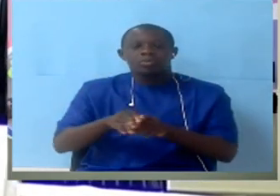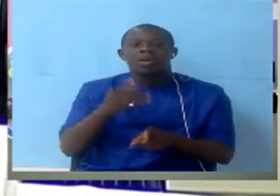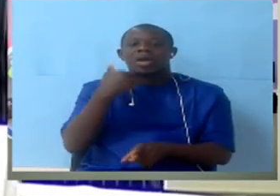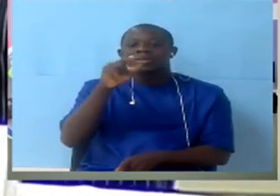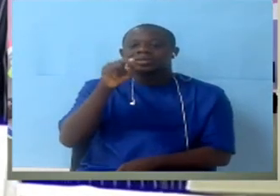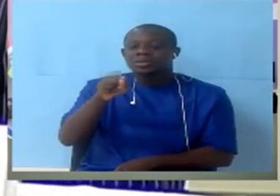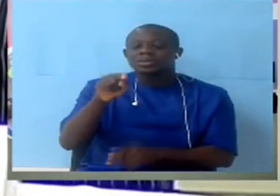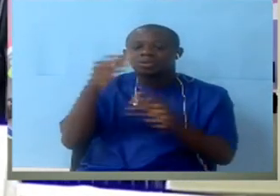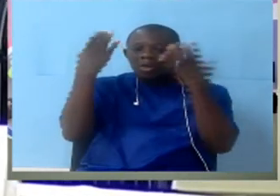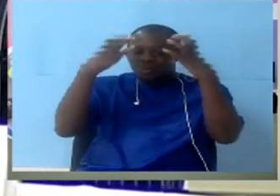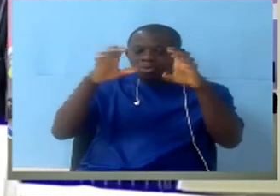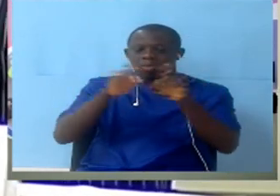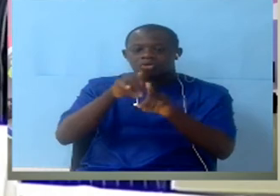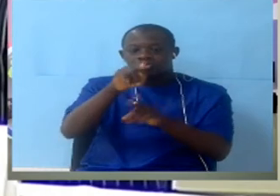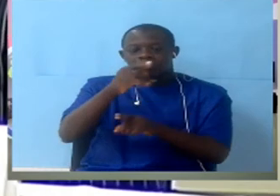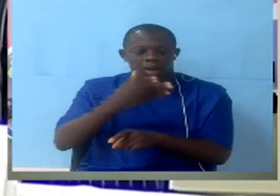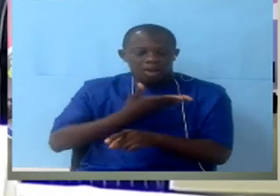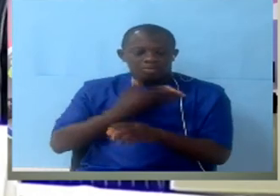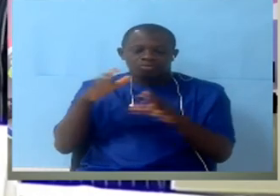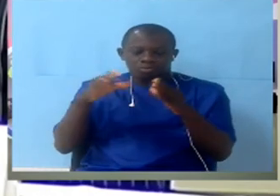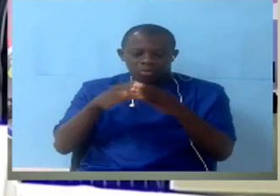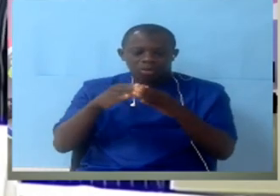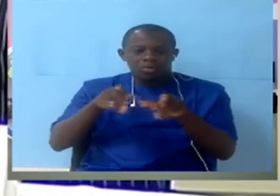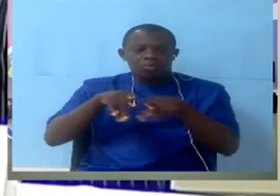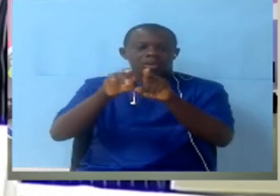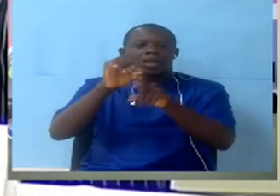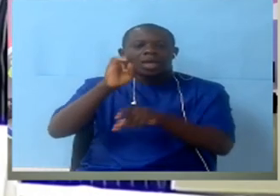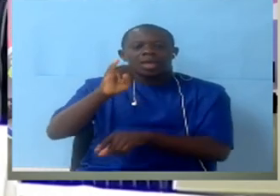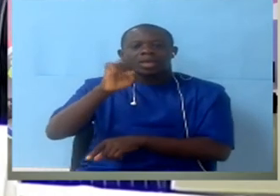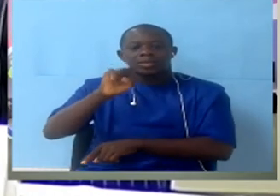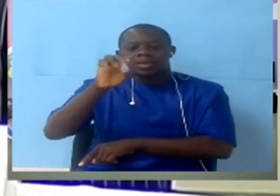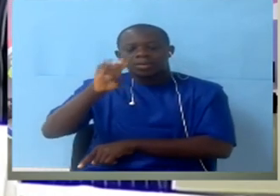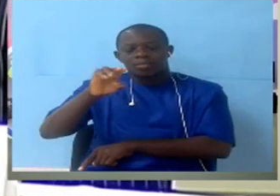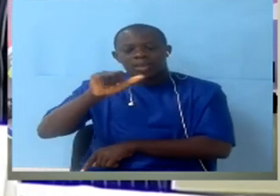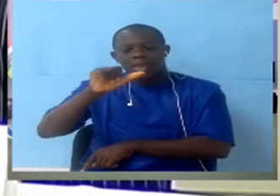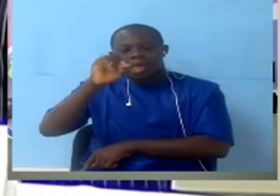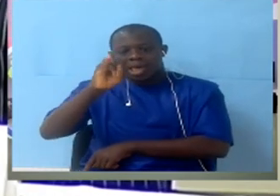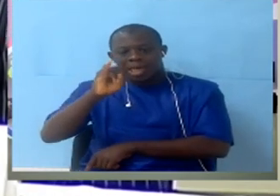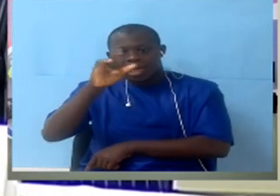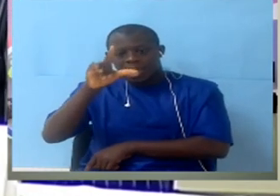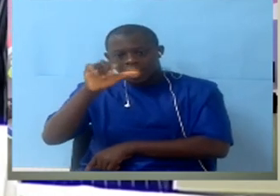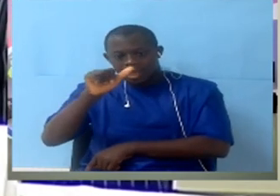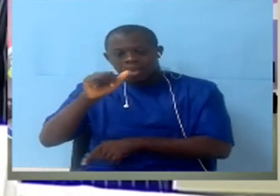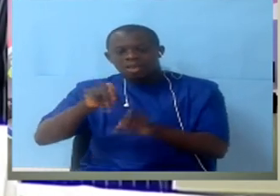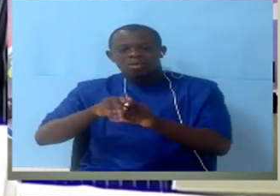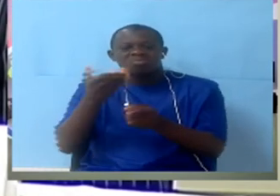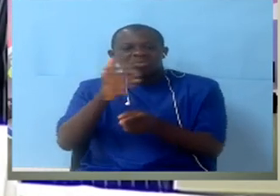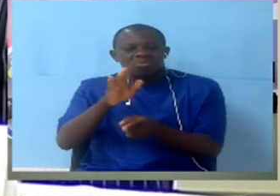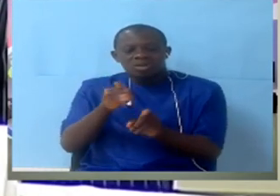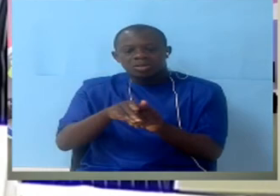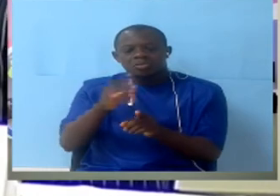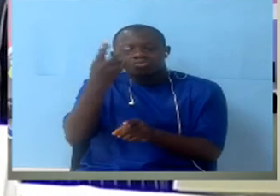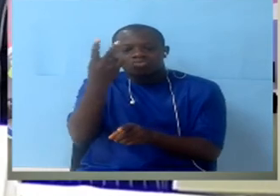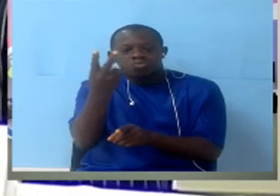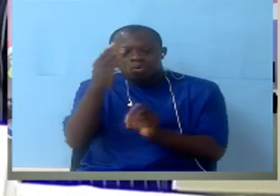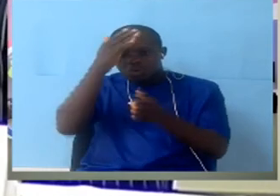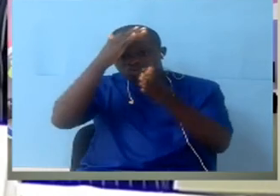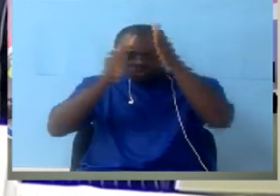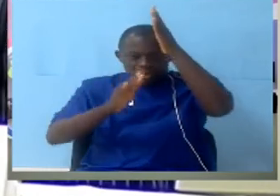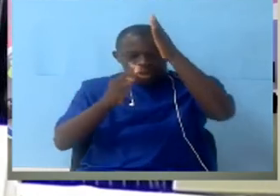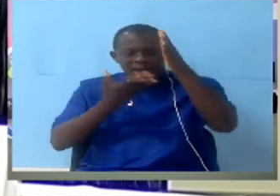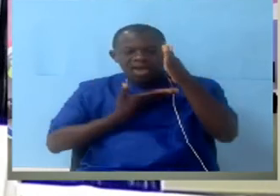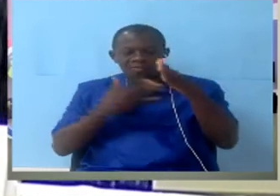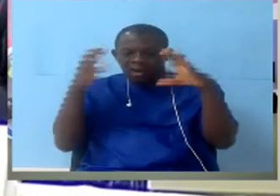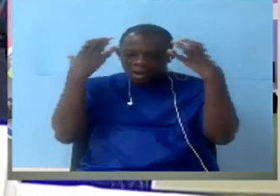was it a personal problem between two soldiers, or was it a problem